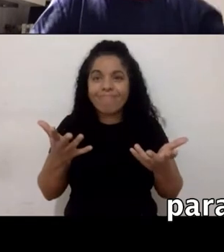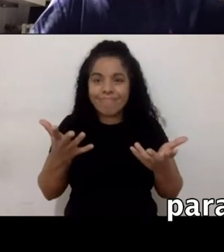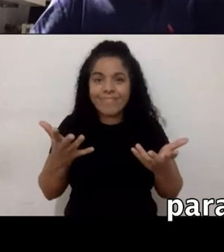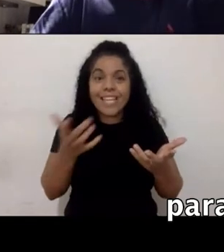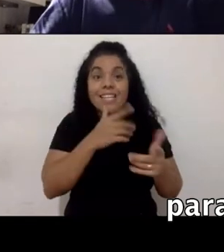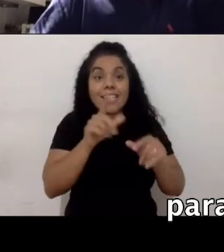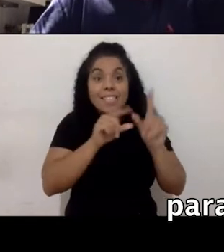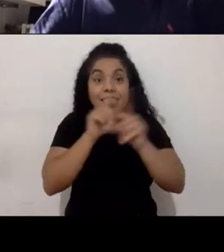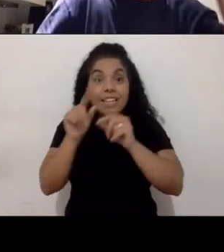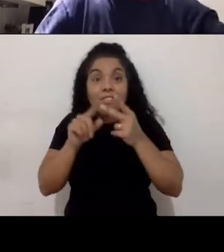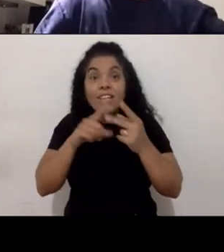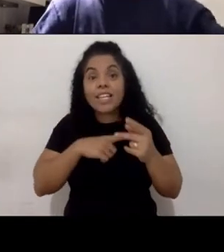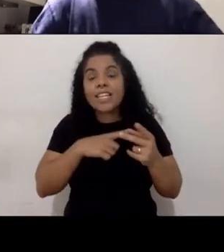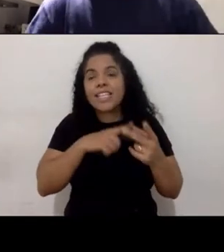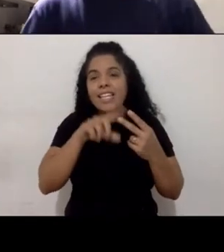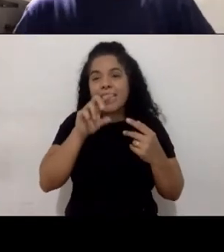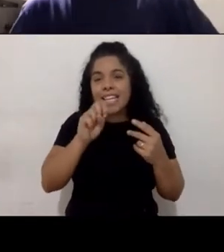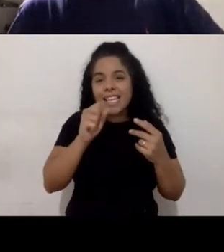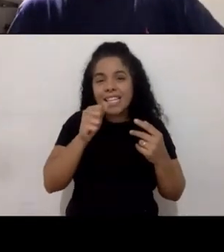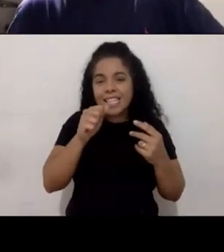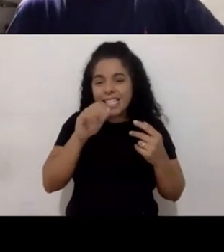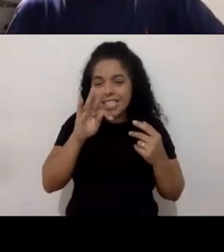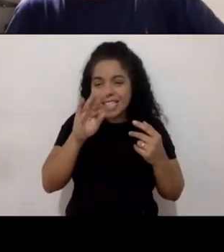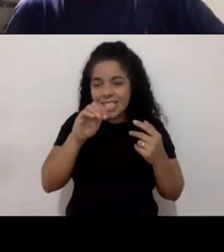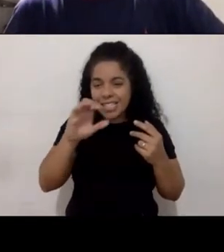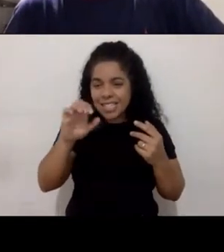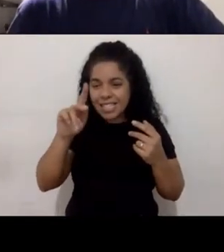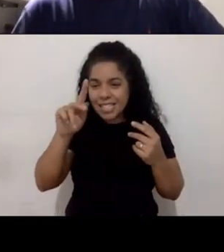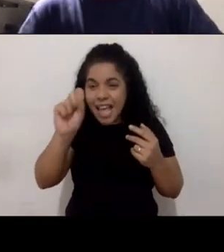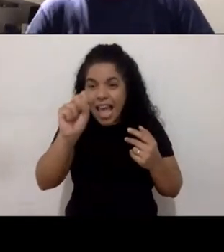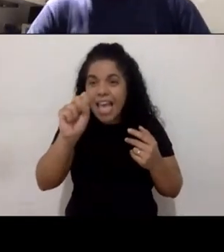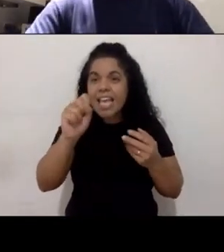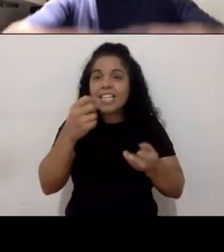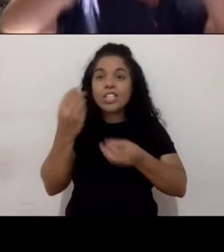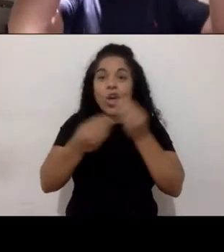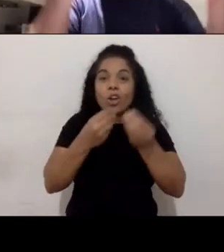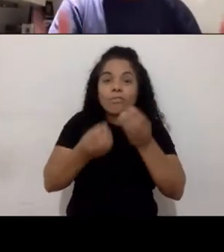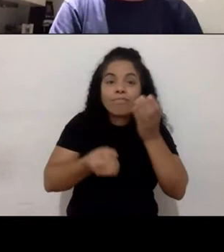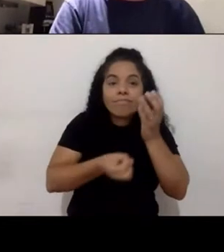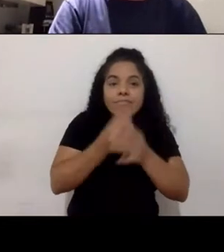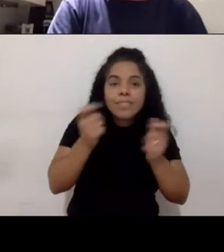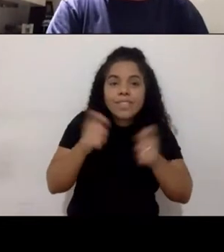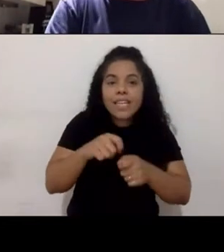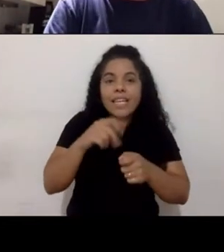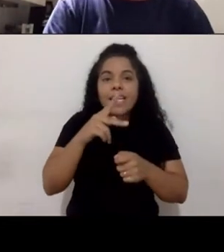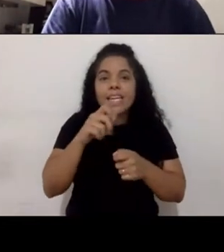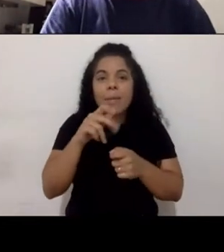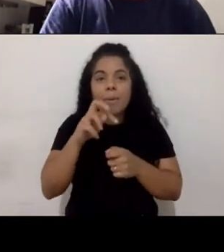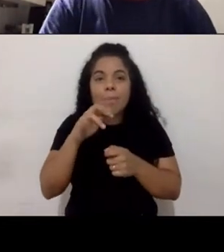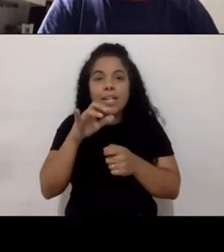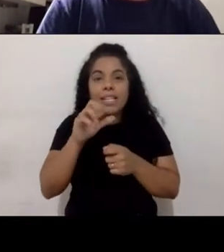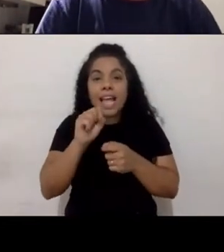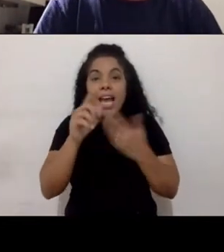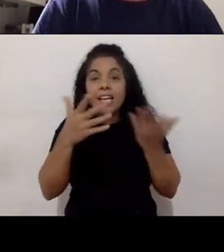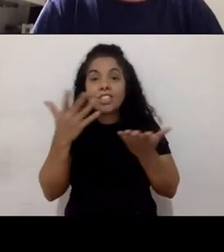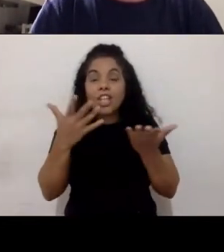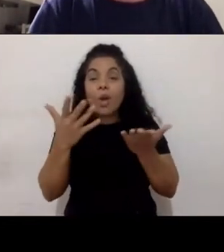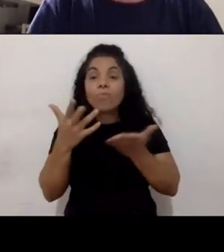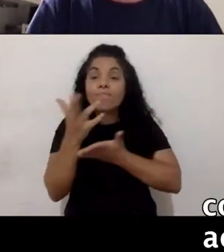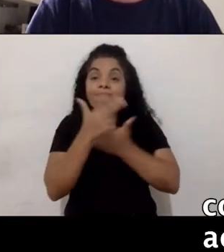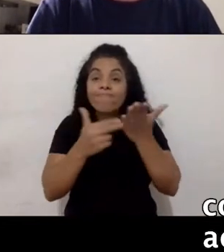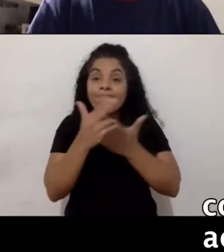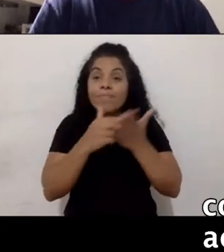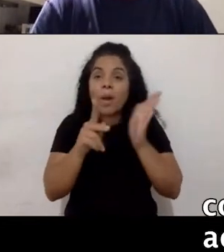the seams are. And so domain-driven design works in this, so you can kind of take it down. So if you're familiar with domain-driven